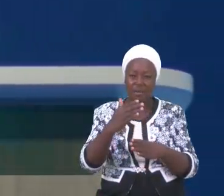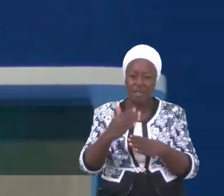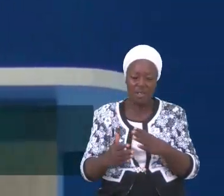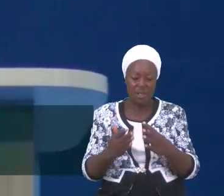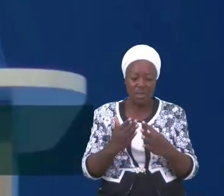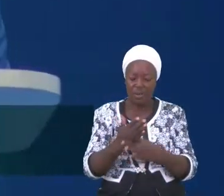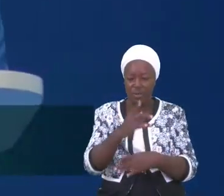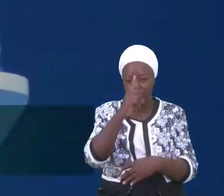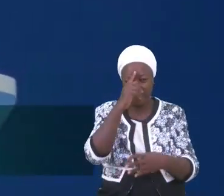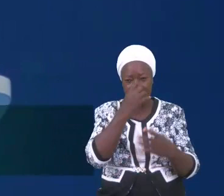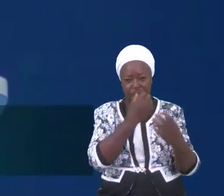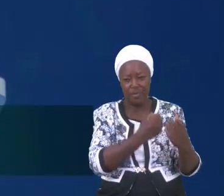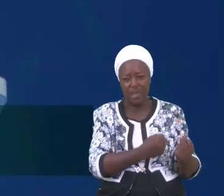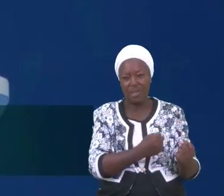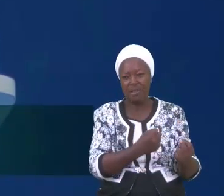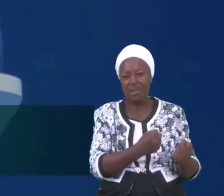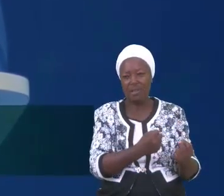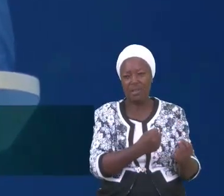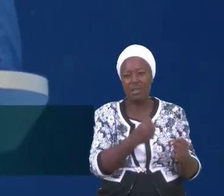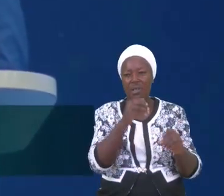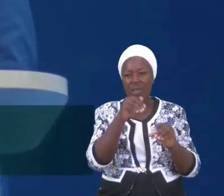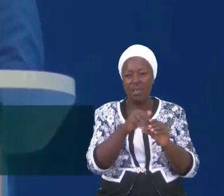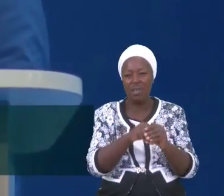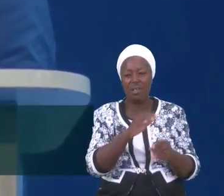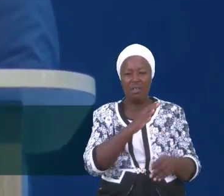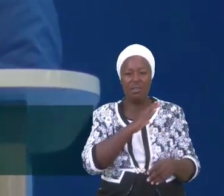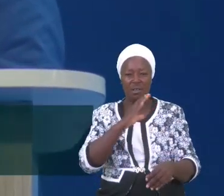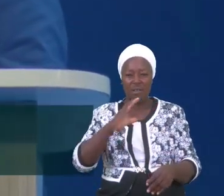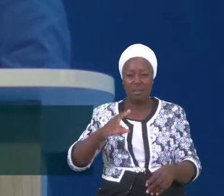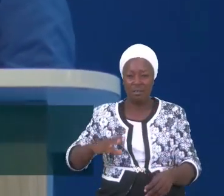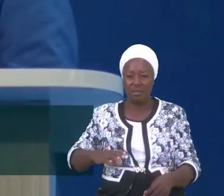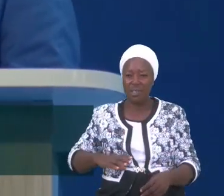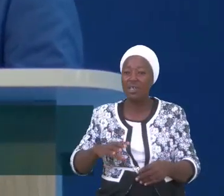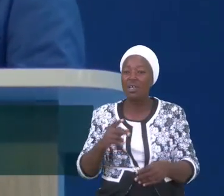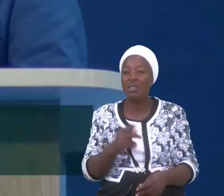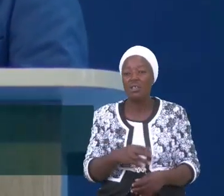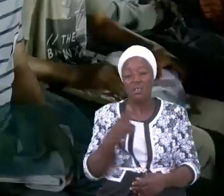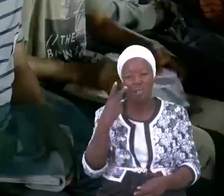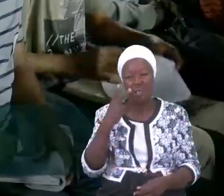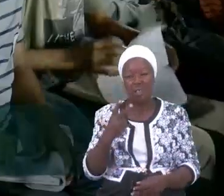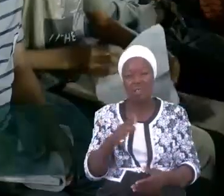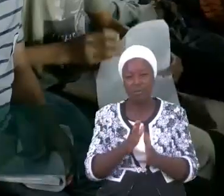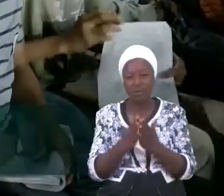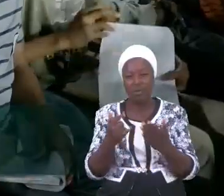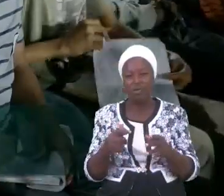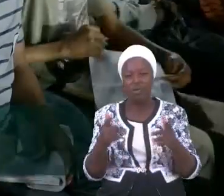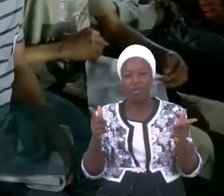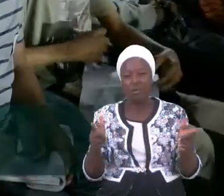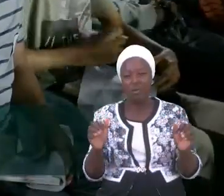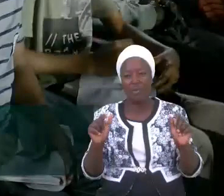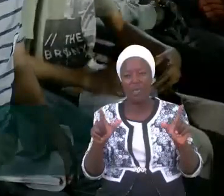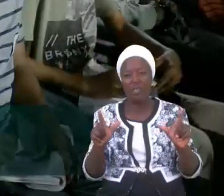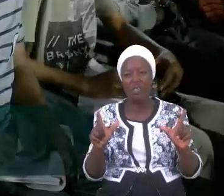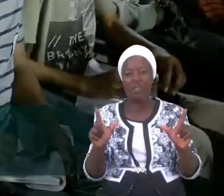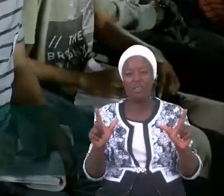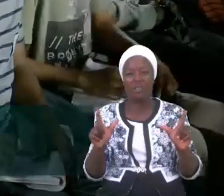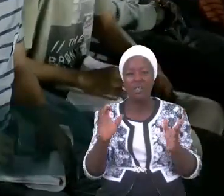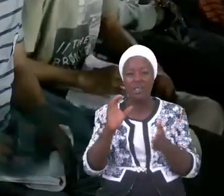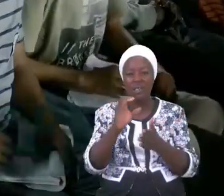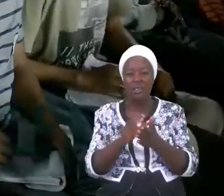faith in Christ. Look at Galatians